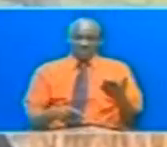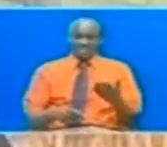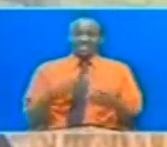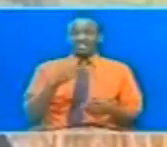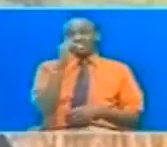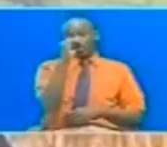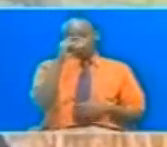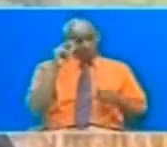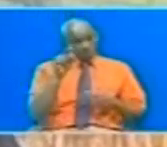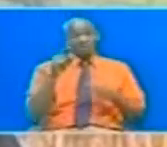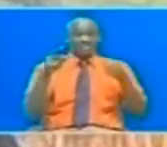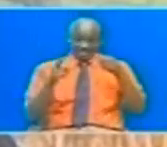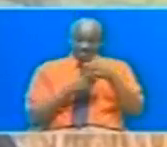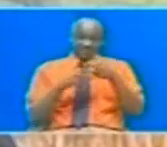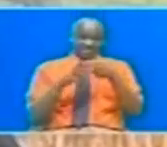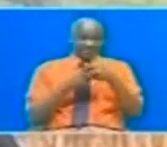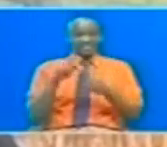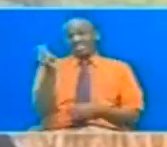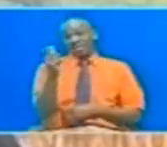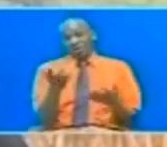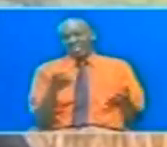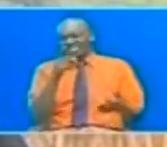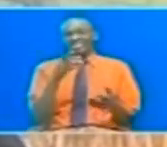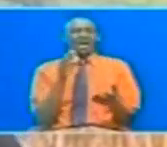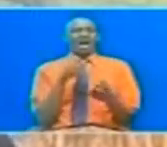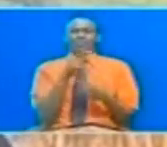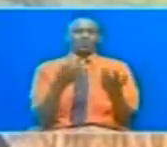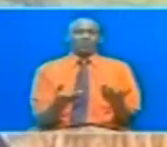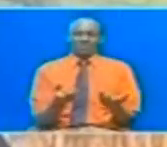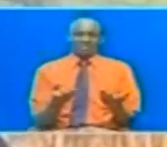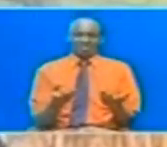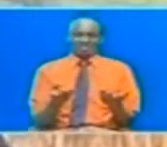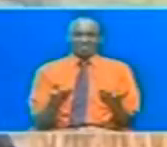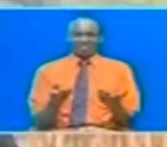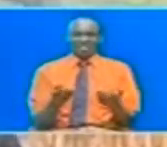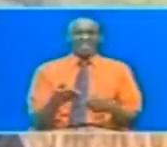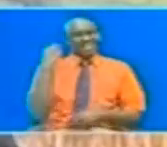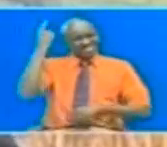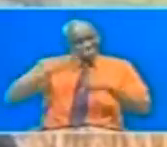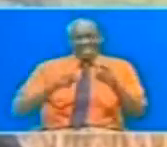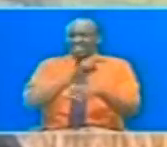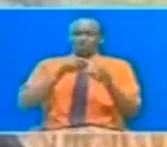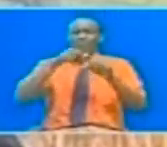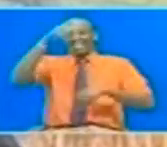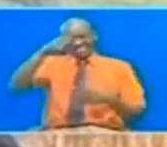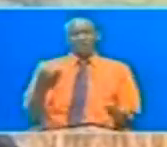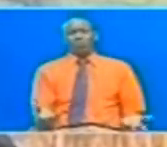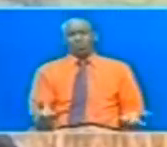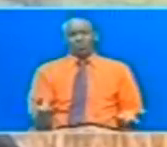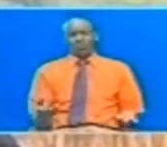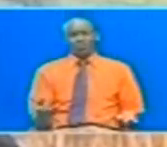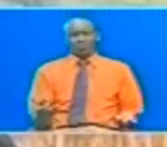0.7 trillion. Which is more or less really like last year's national budget, in all